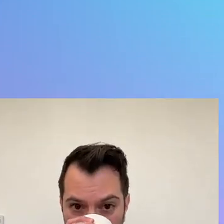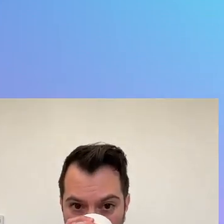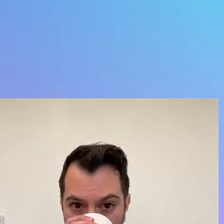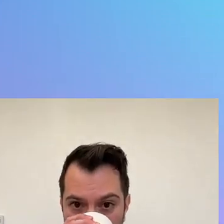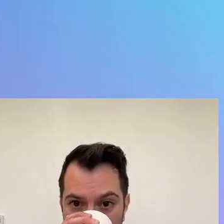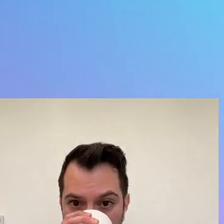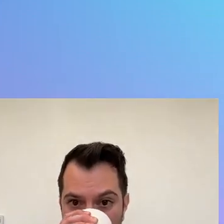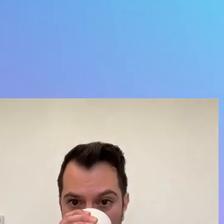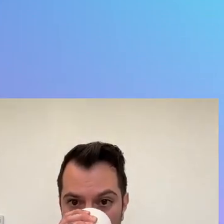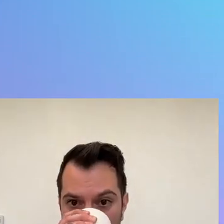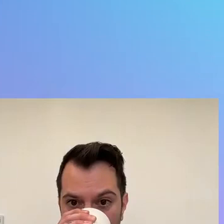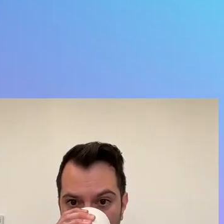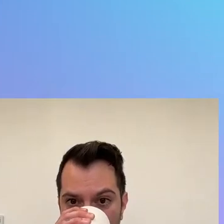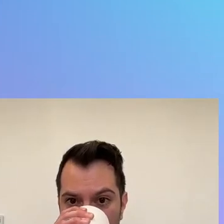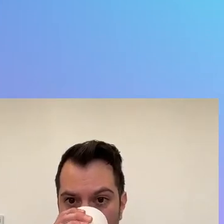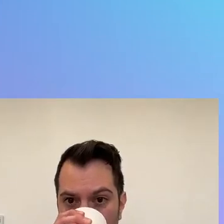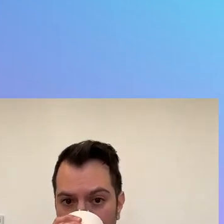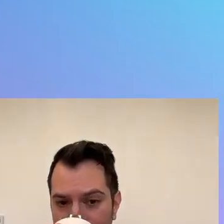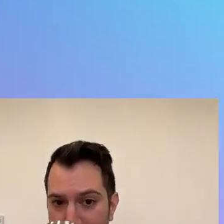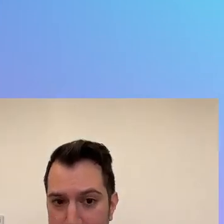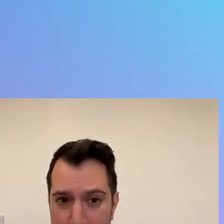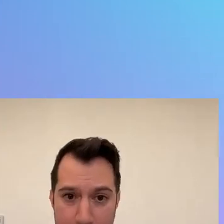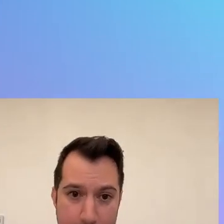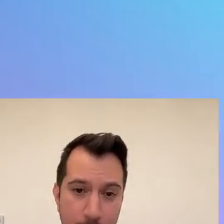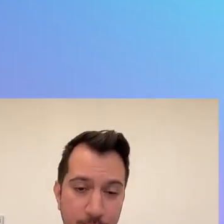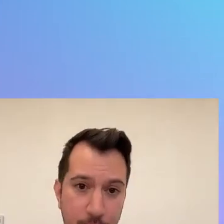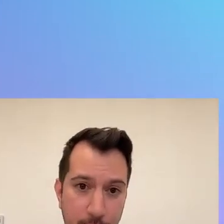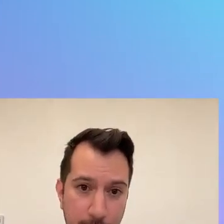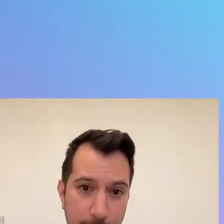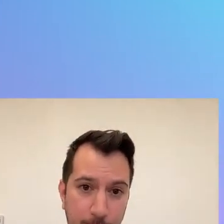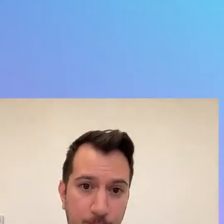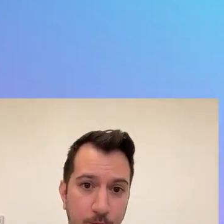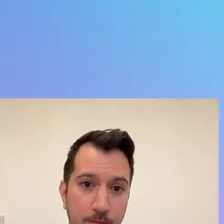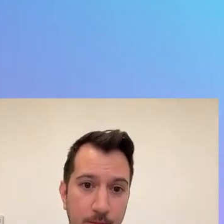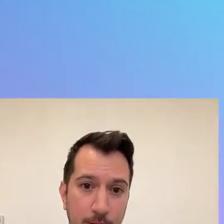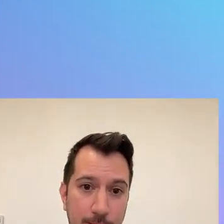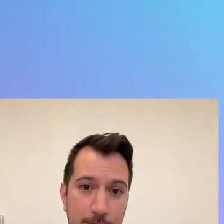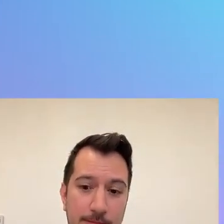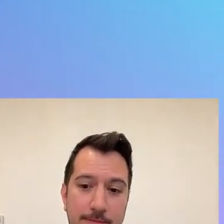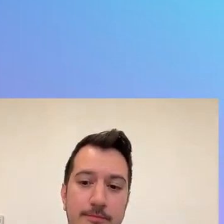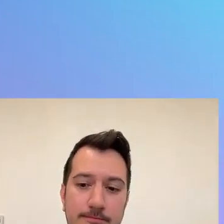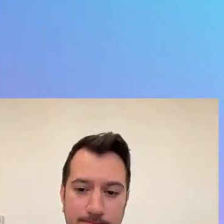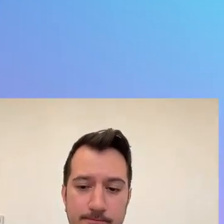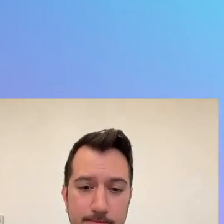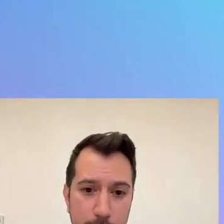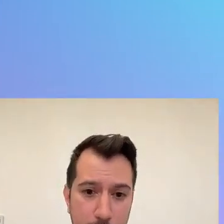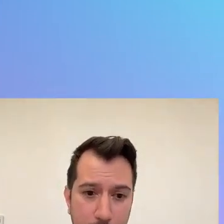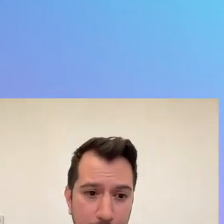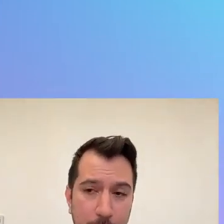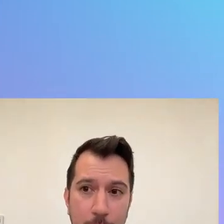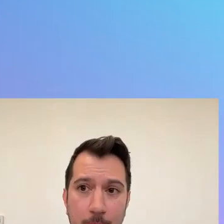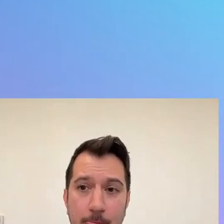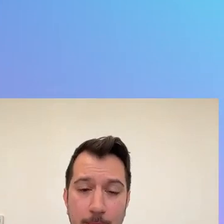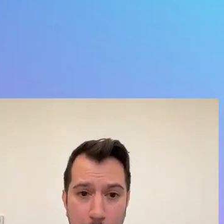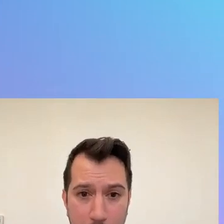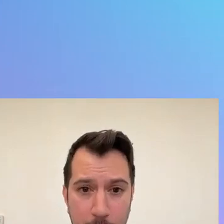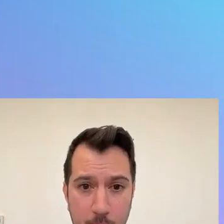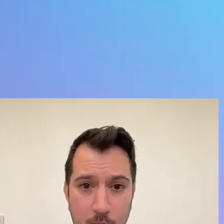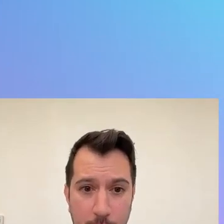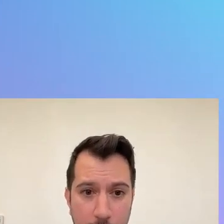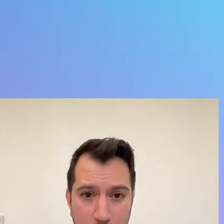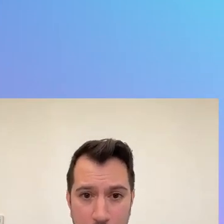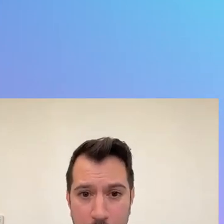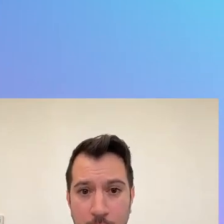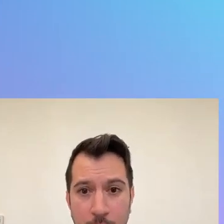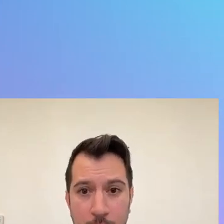questions come from the perspective of, wow, this is a big change. How are we going to deal with it? And the 3 points I'll mention here are, what about dark